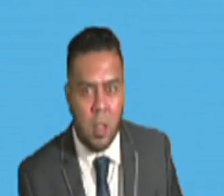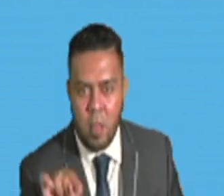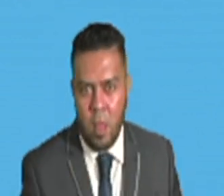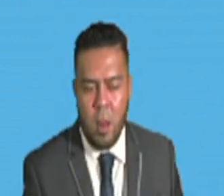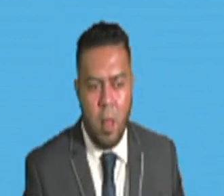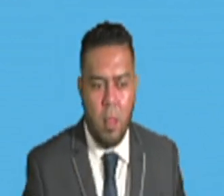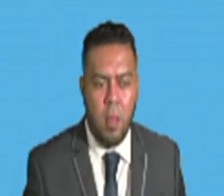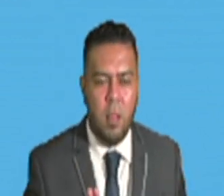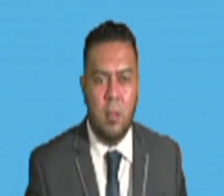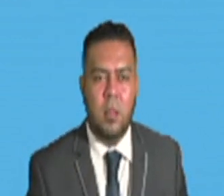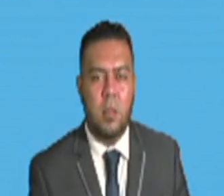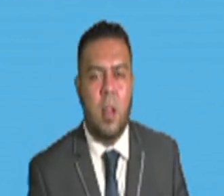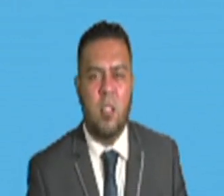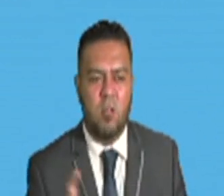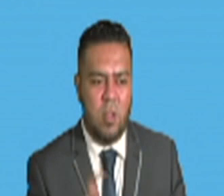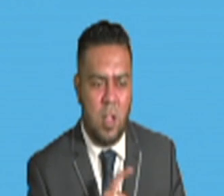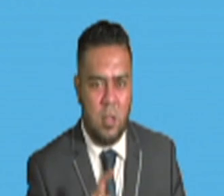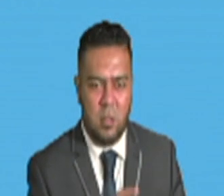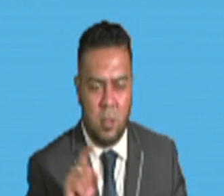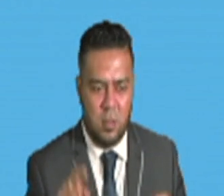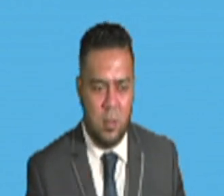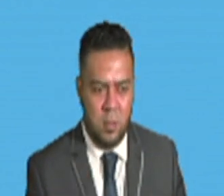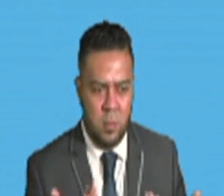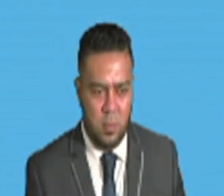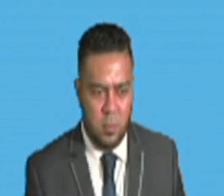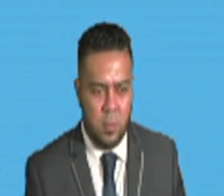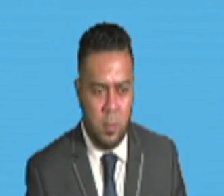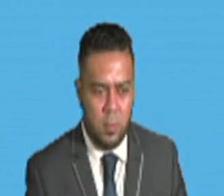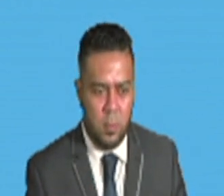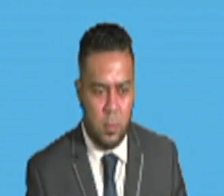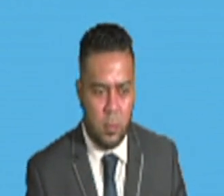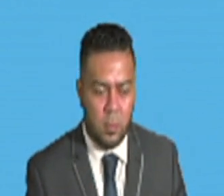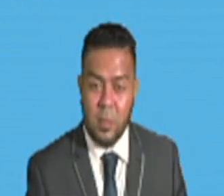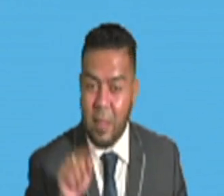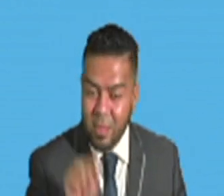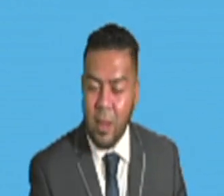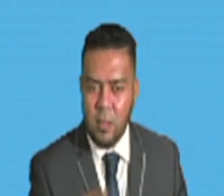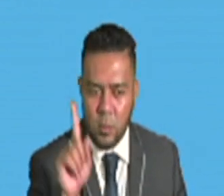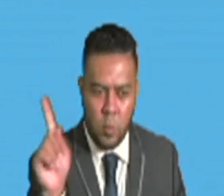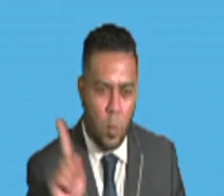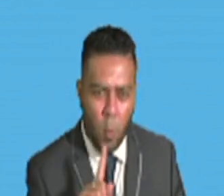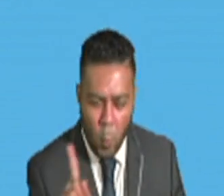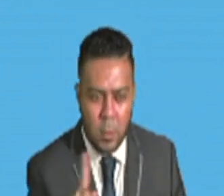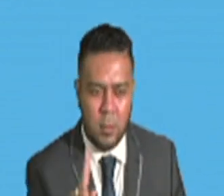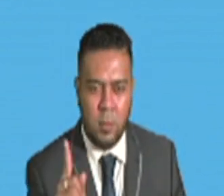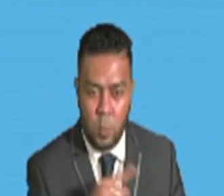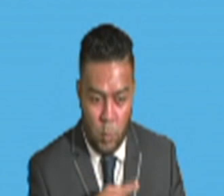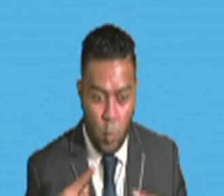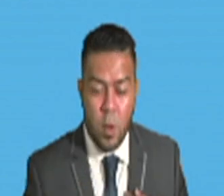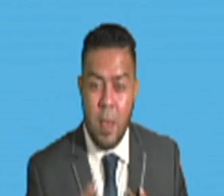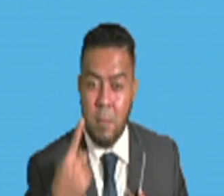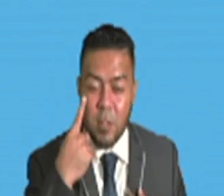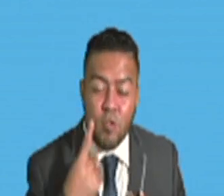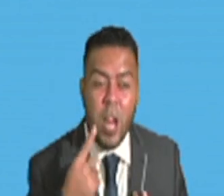that is very hard to fill, Mr. Speaker, sir. And that is precisely what we have been trying